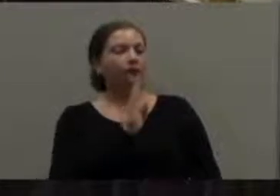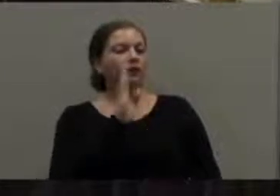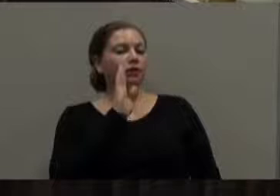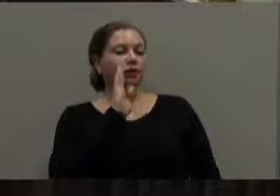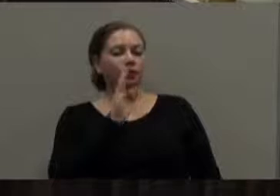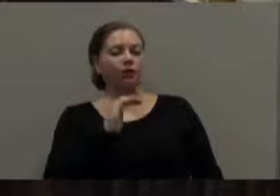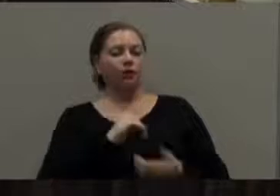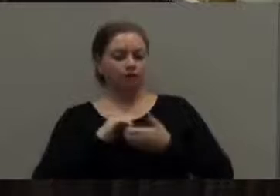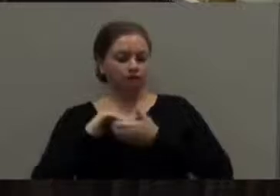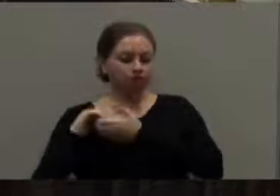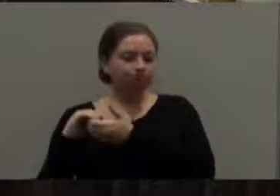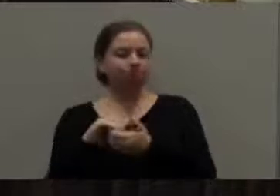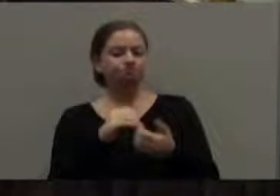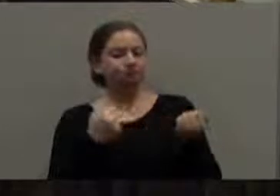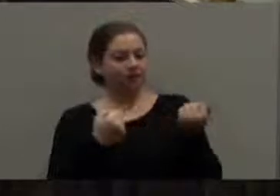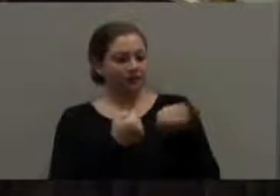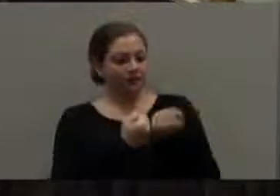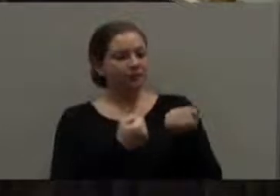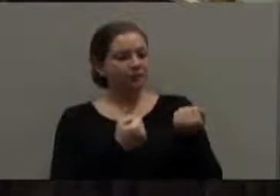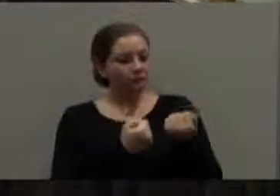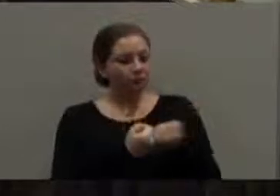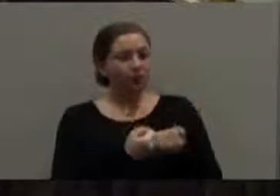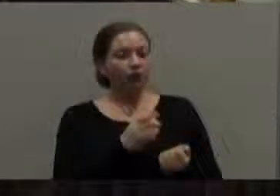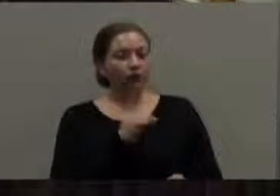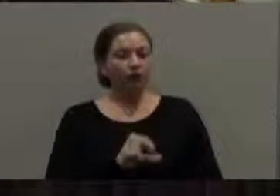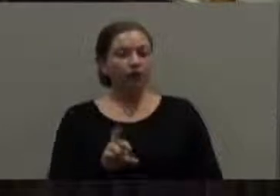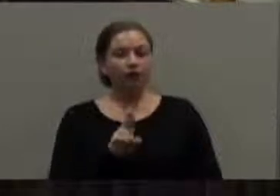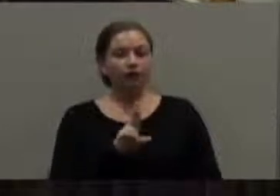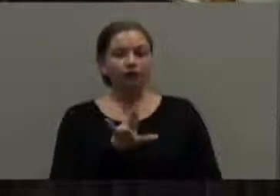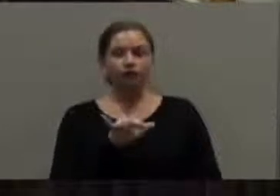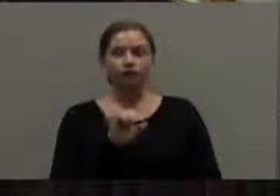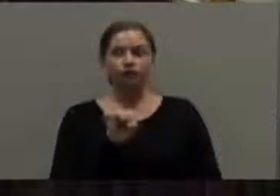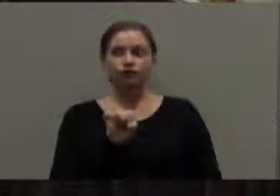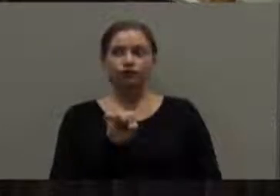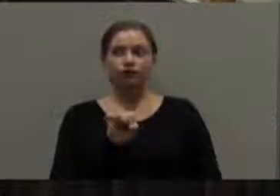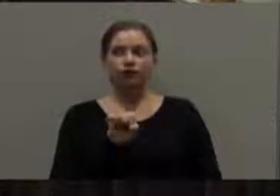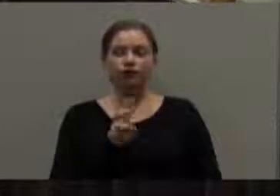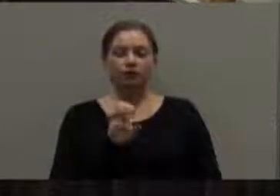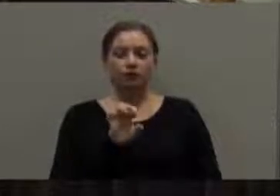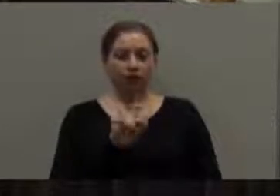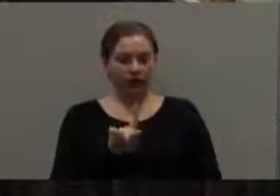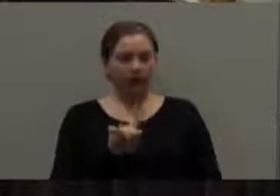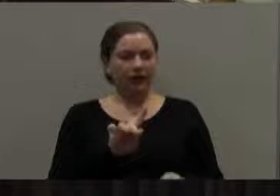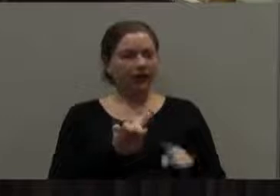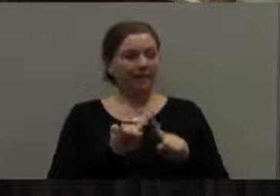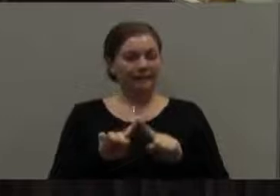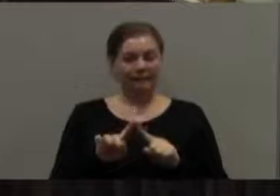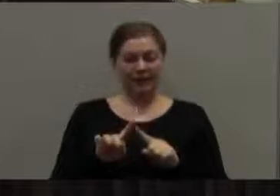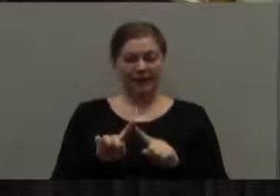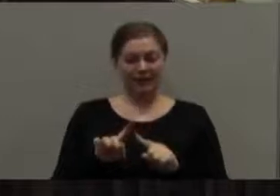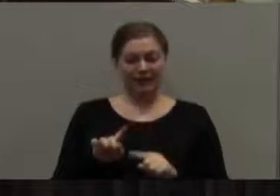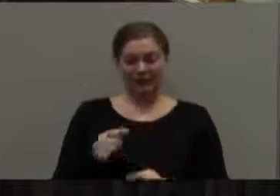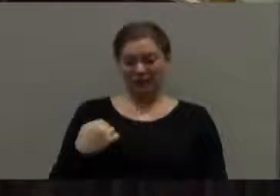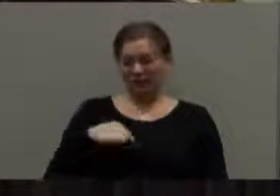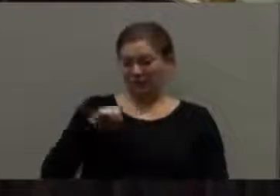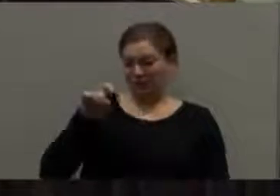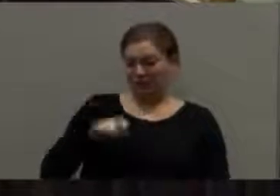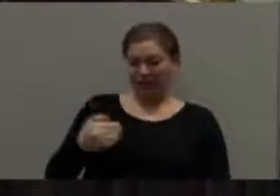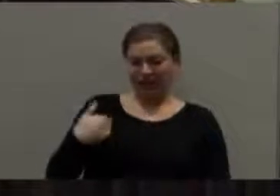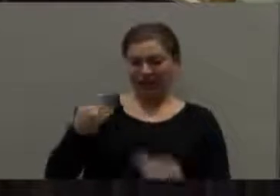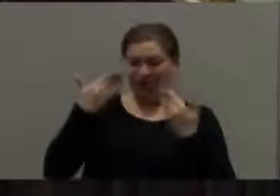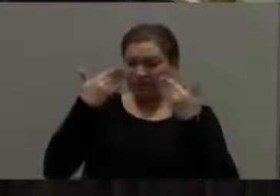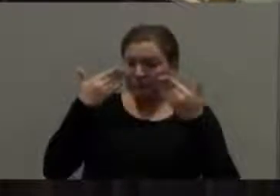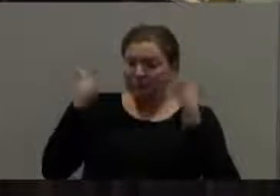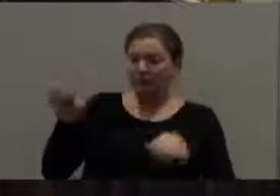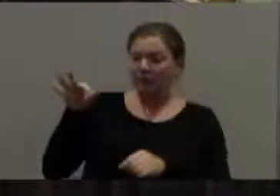unify behind Dr. Rysewyk, but I don't think it's necessary to take a public vote